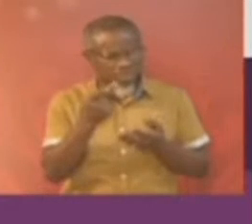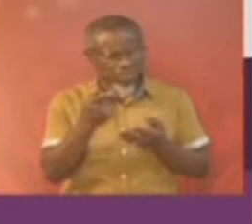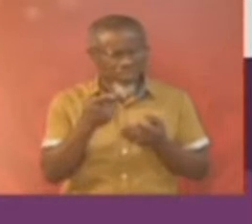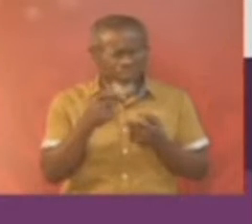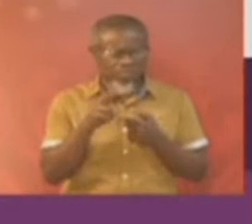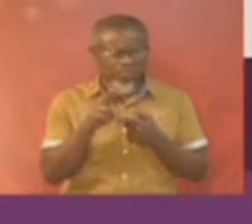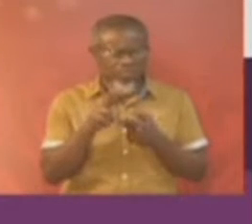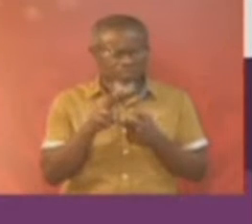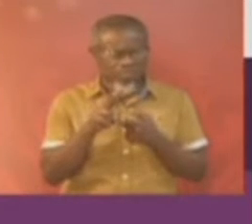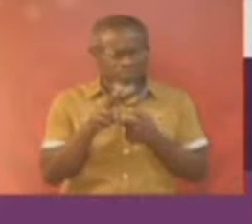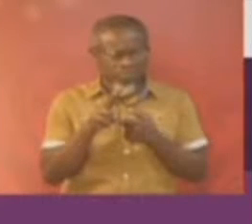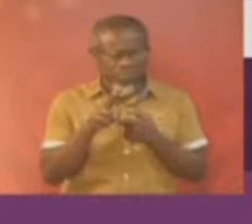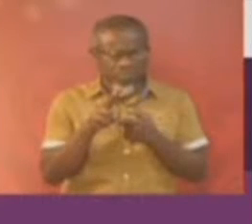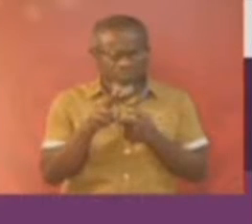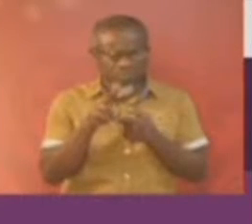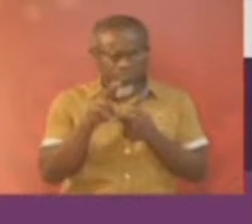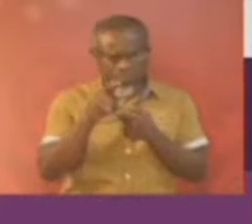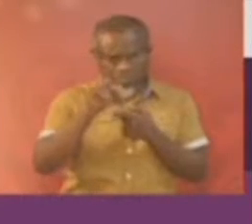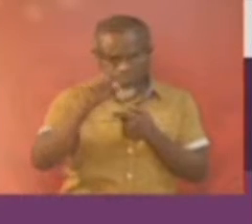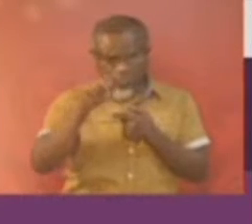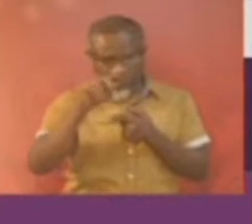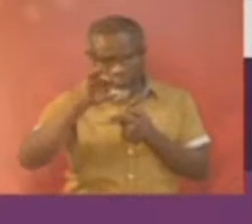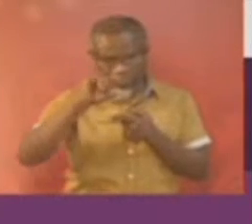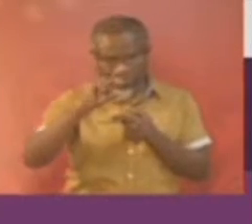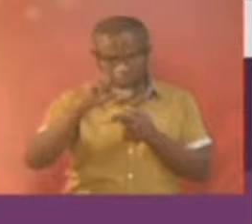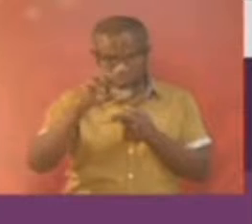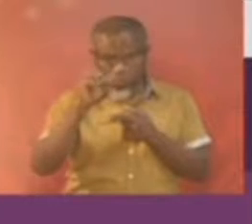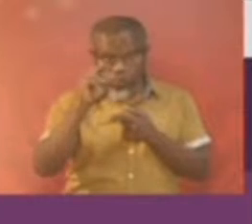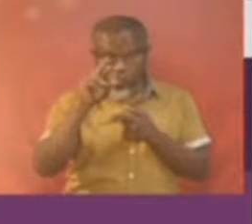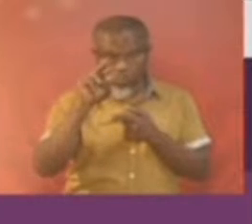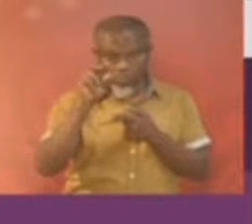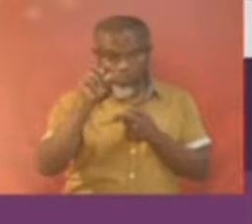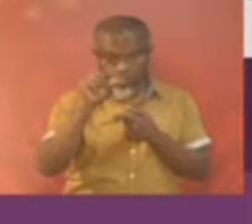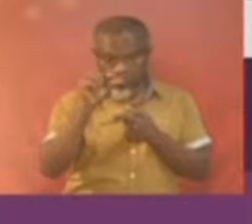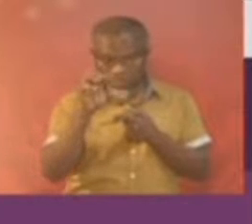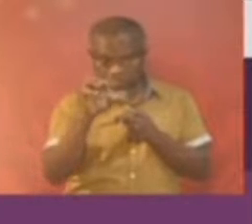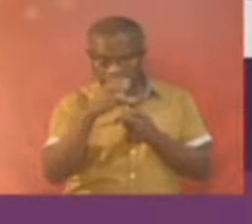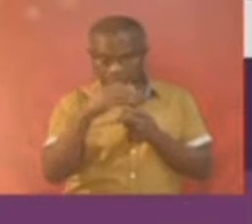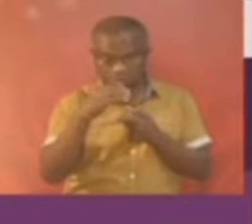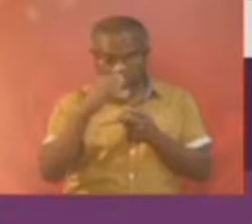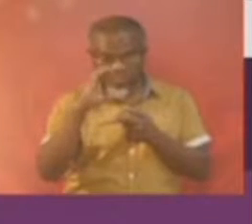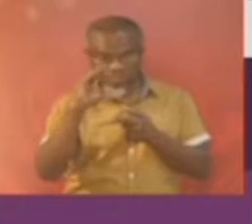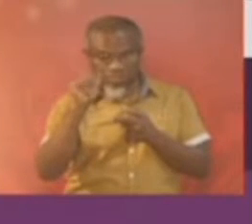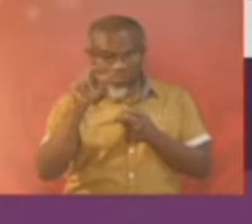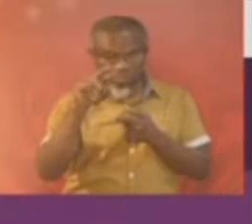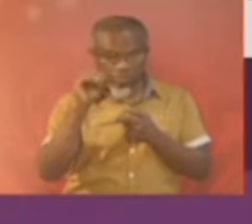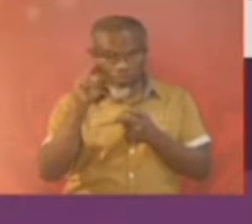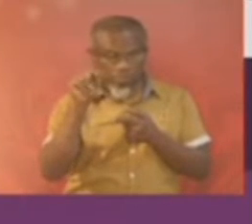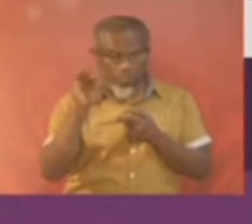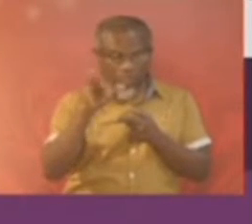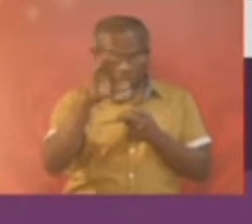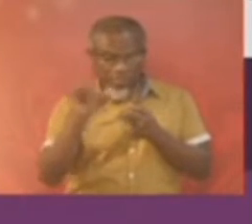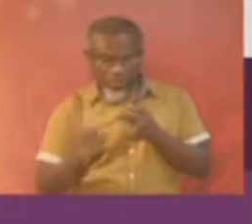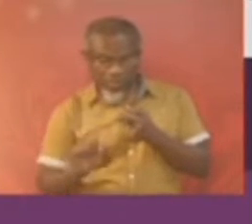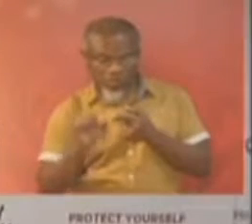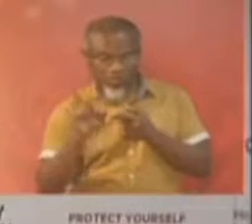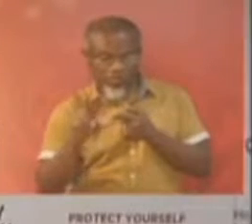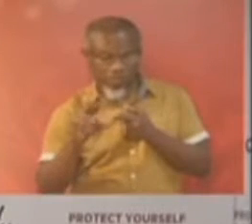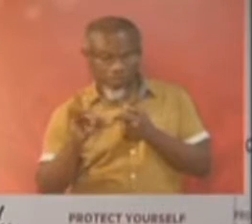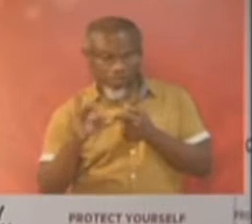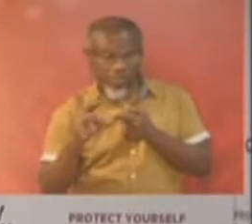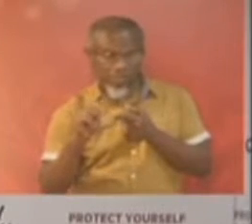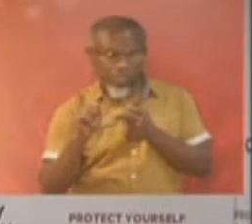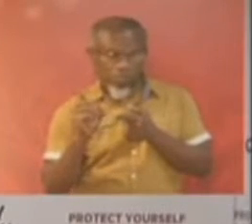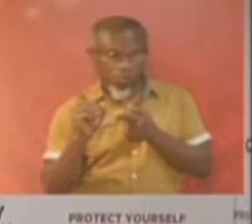counties? What is happening correct in the other counties that is not happening in these 3 counties? Thanks. Right. So in terms of